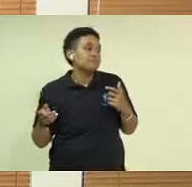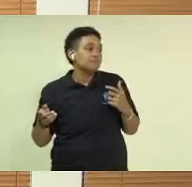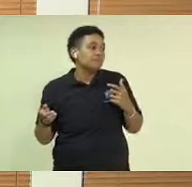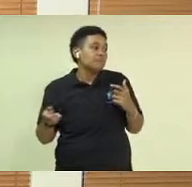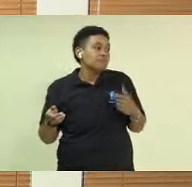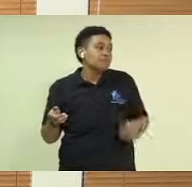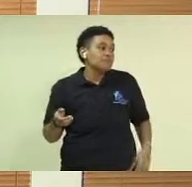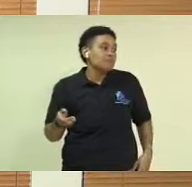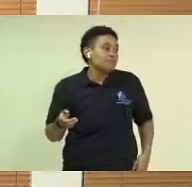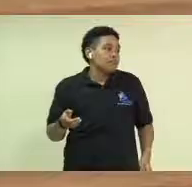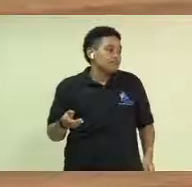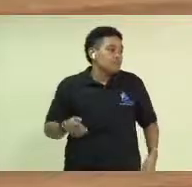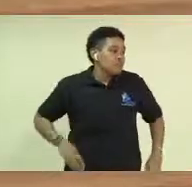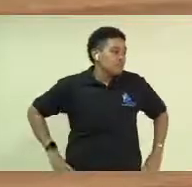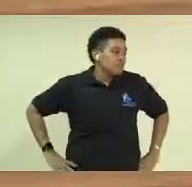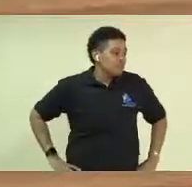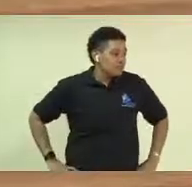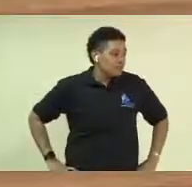what